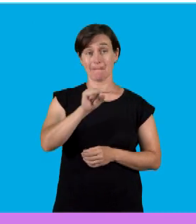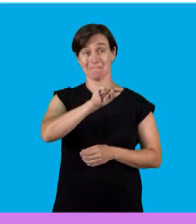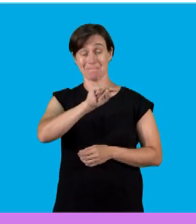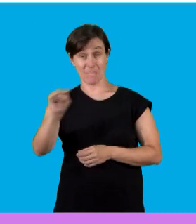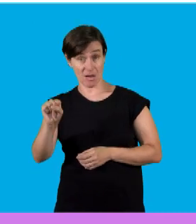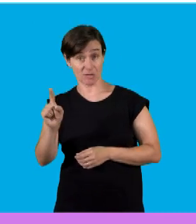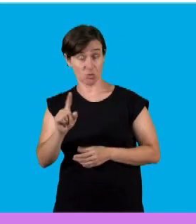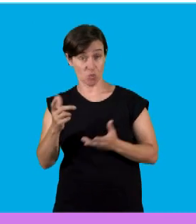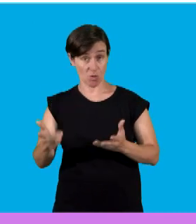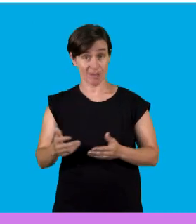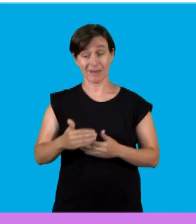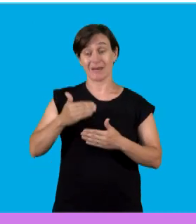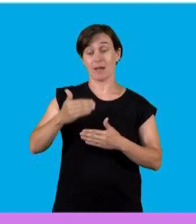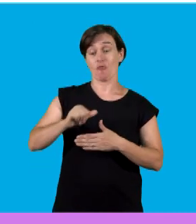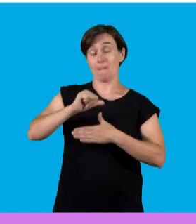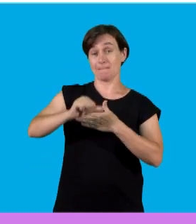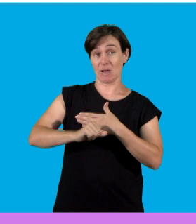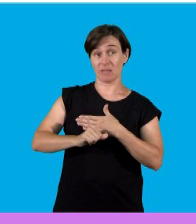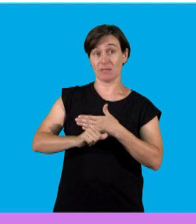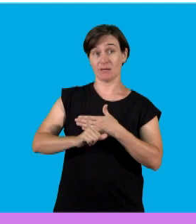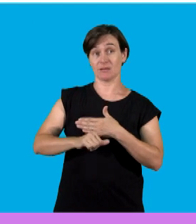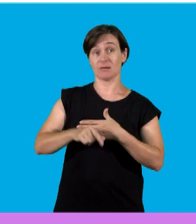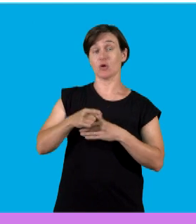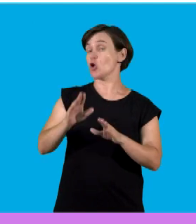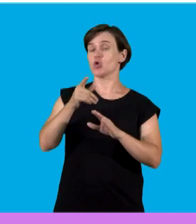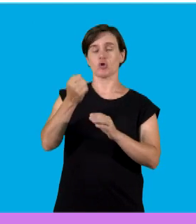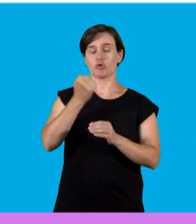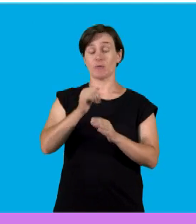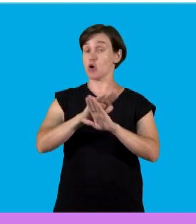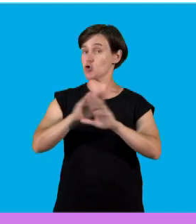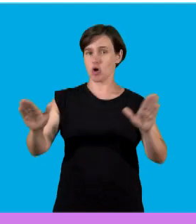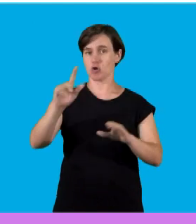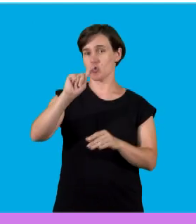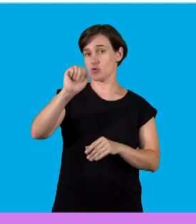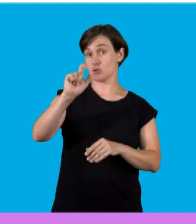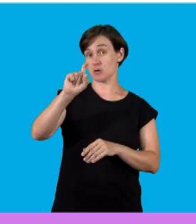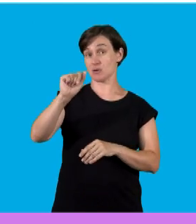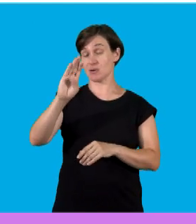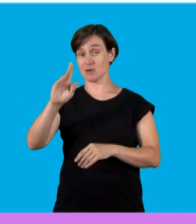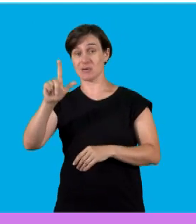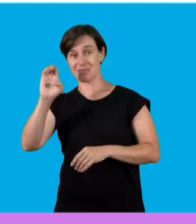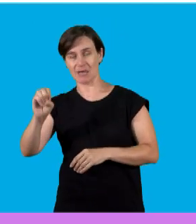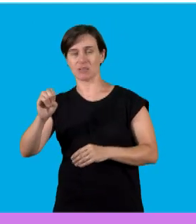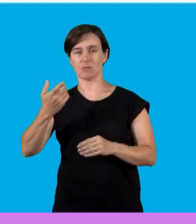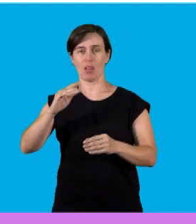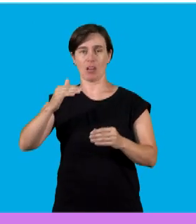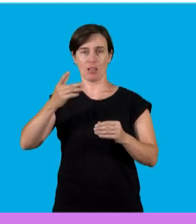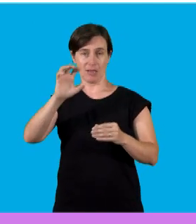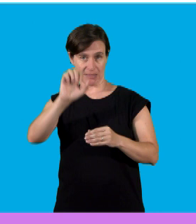minus our non-taxable deductions, right? Non-taxable deductions. What is that